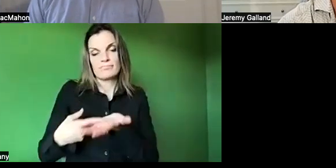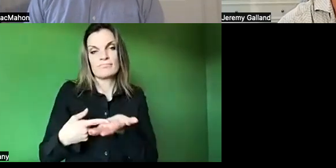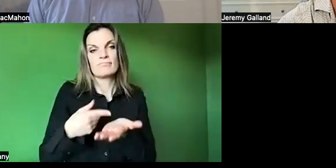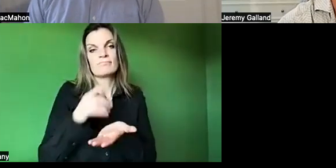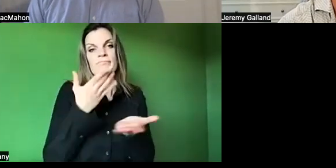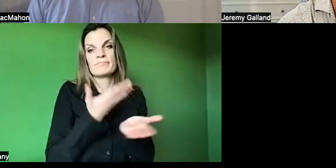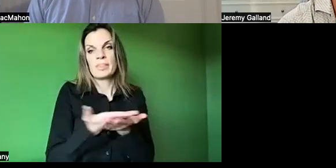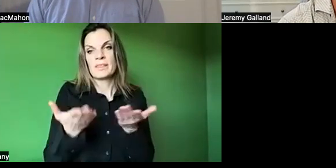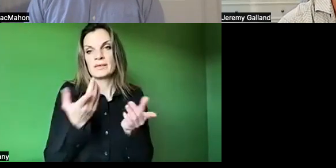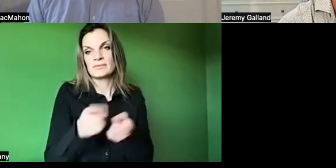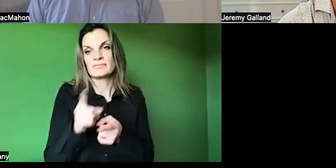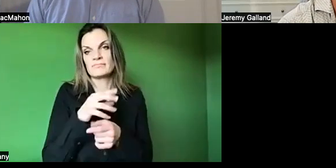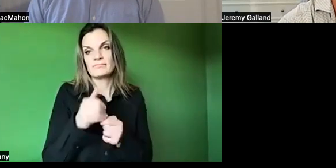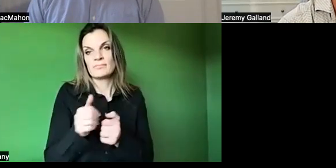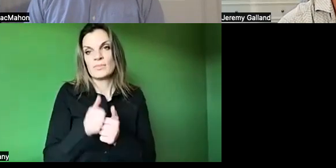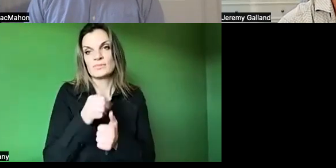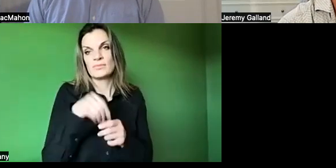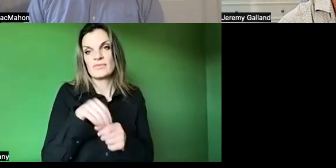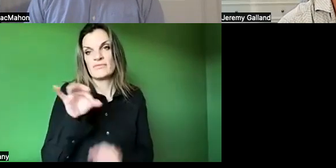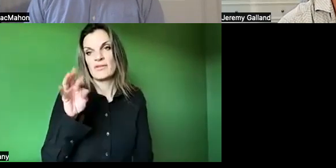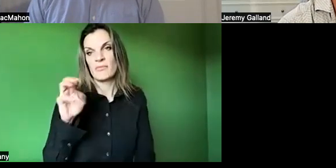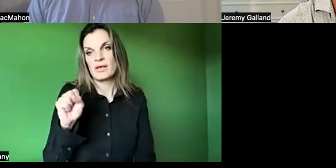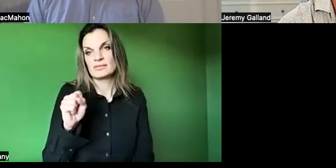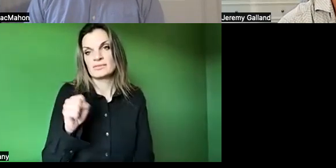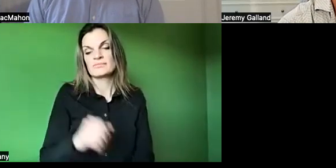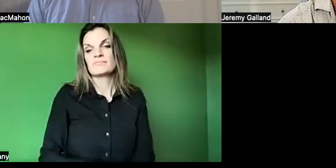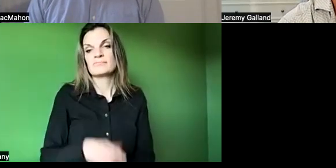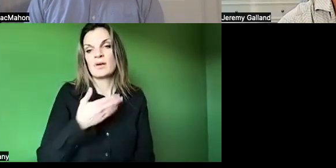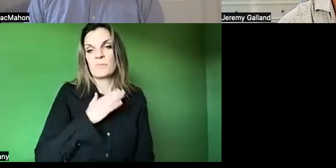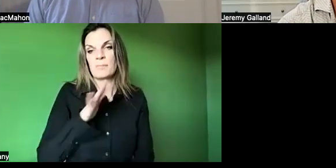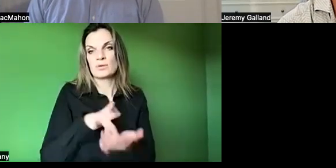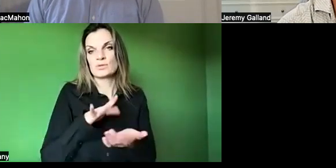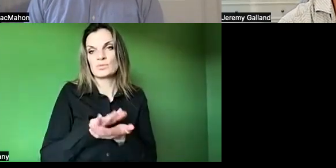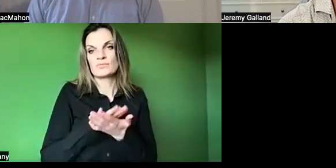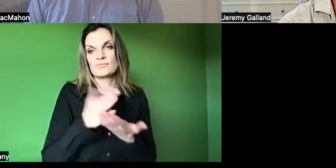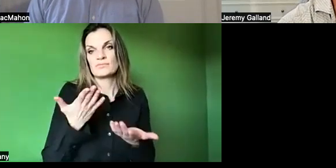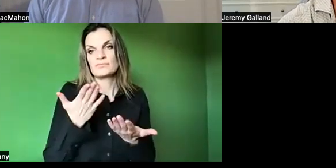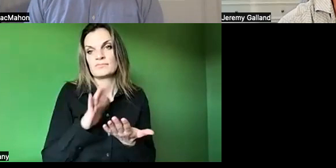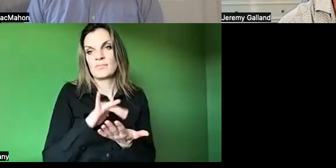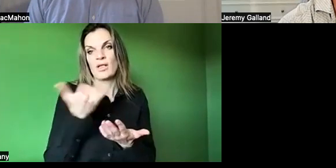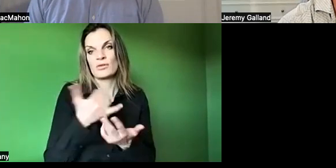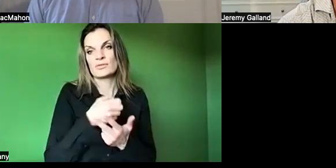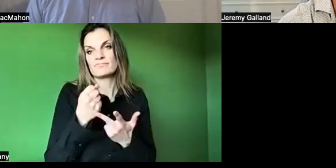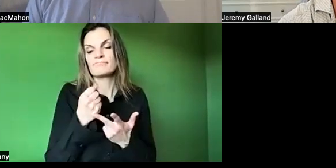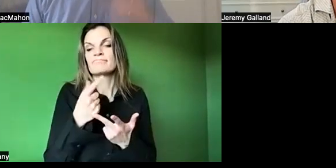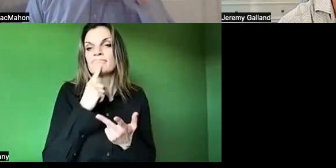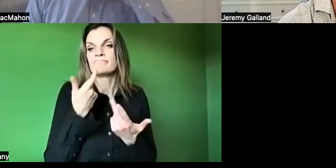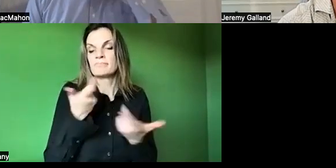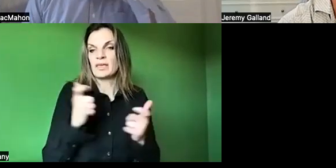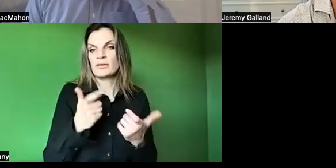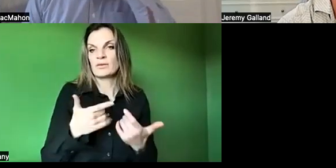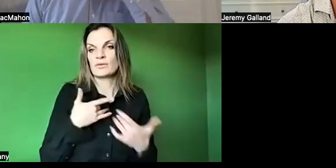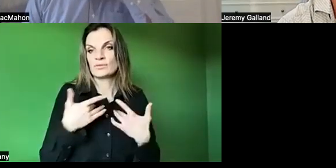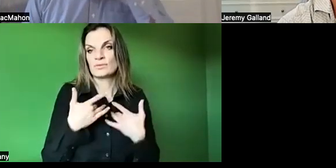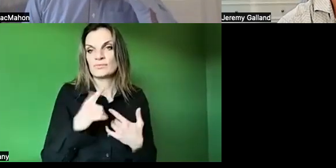going on mostly in FMS in our middle school. A second major concern for our school